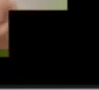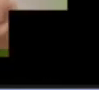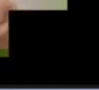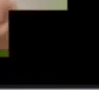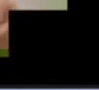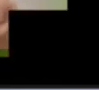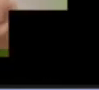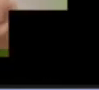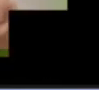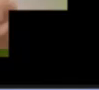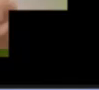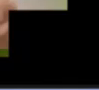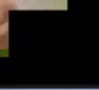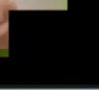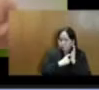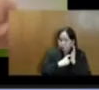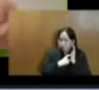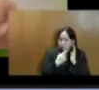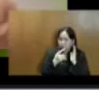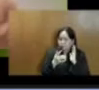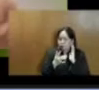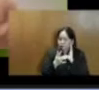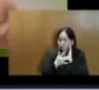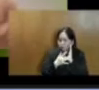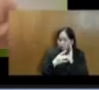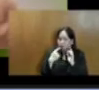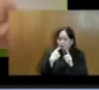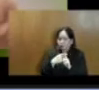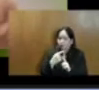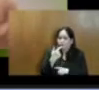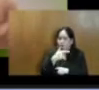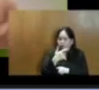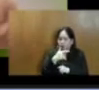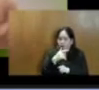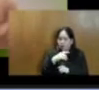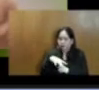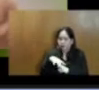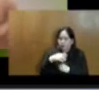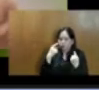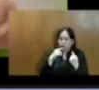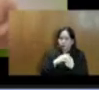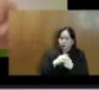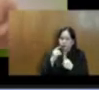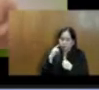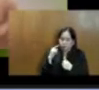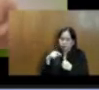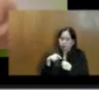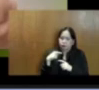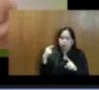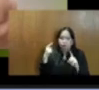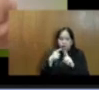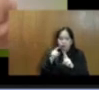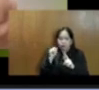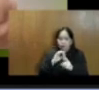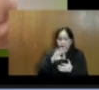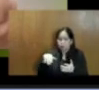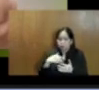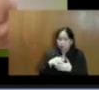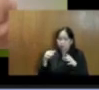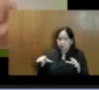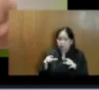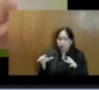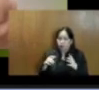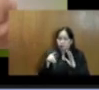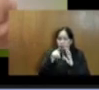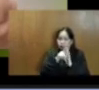for the digital and the green. So with that, we will be pursuing all of these